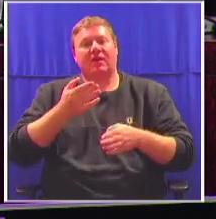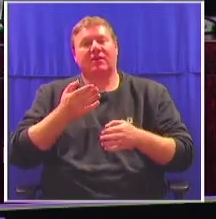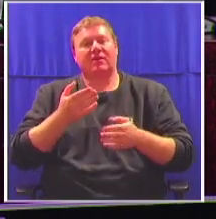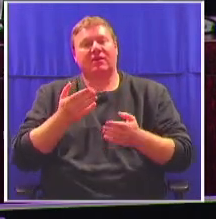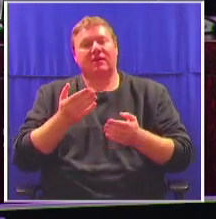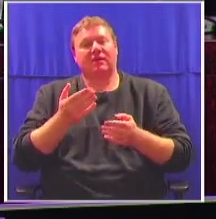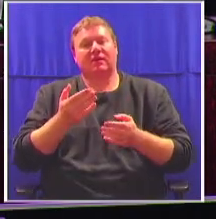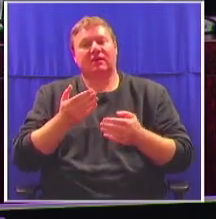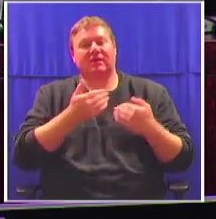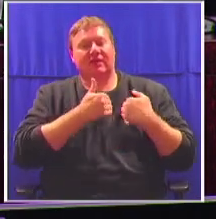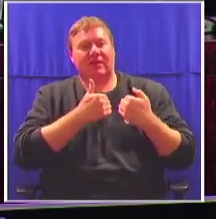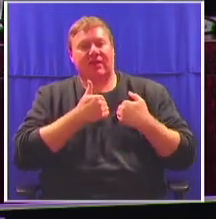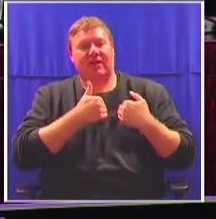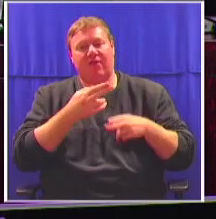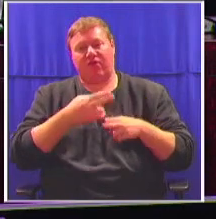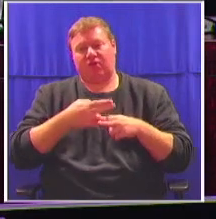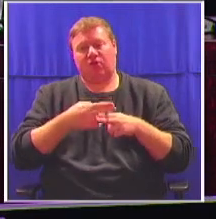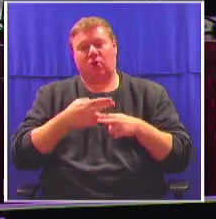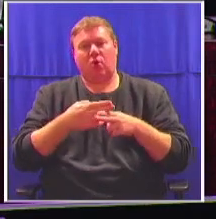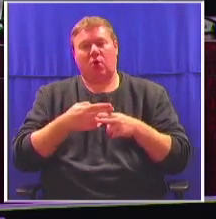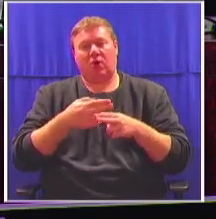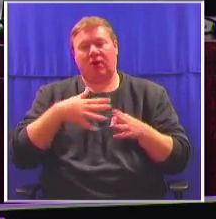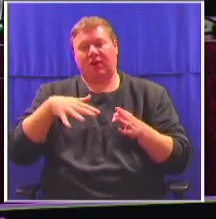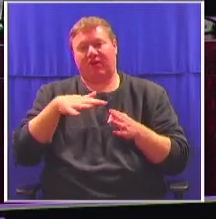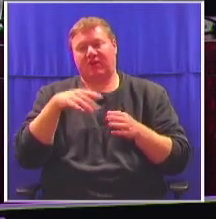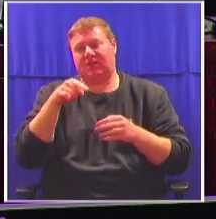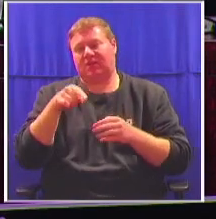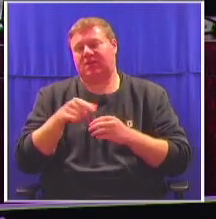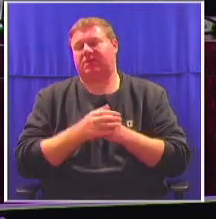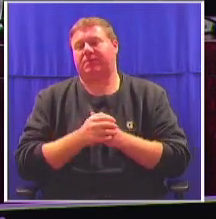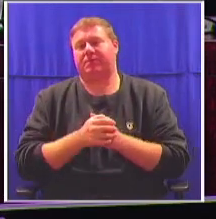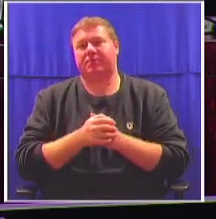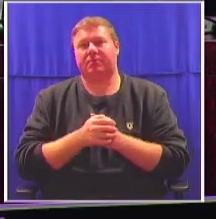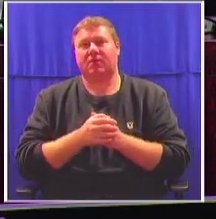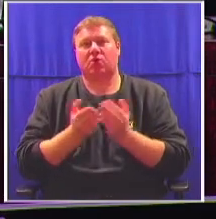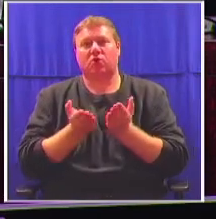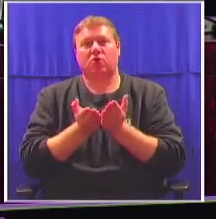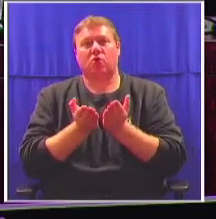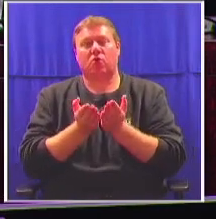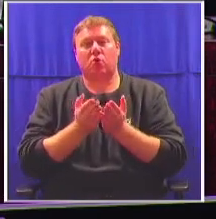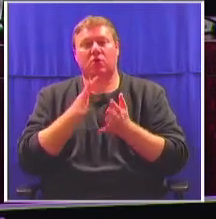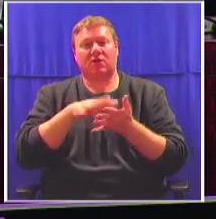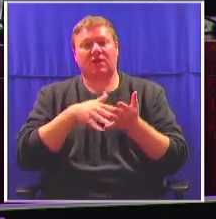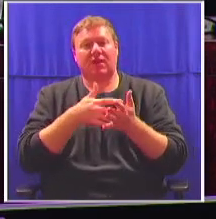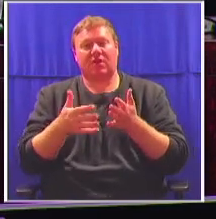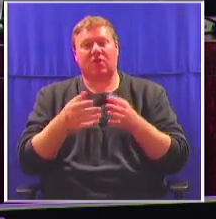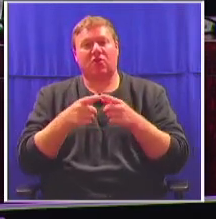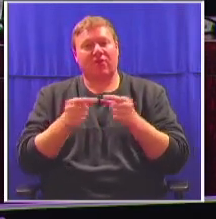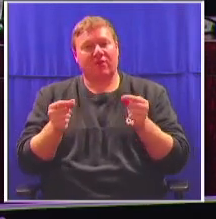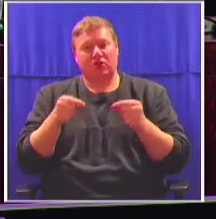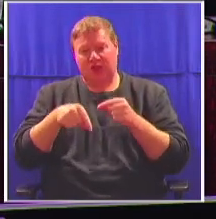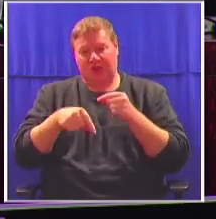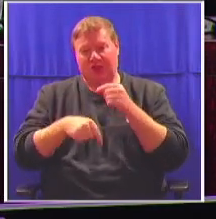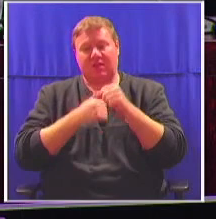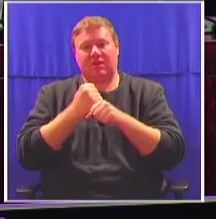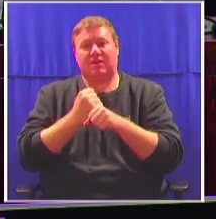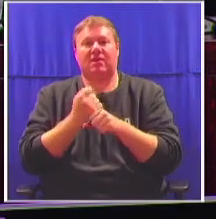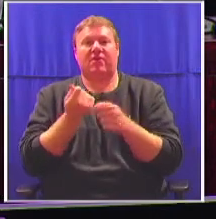sanitation. These schools are scheduled for completion in this financial year.